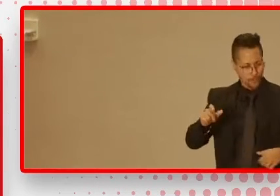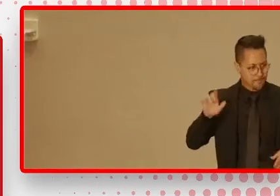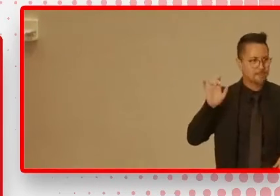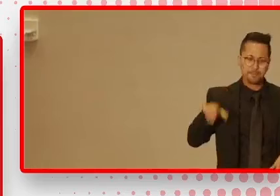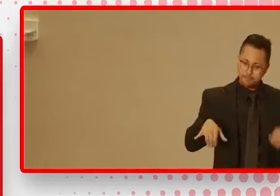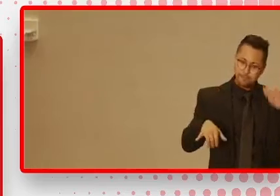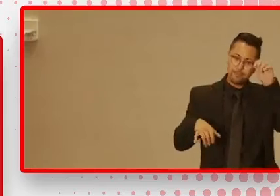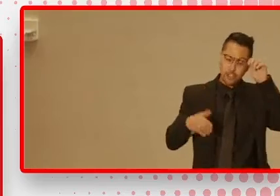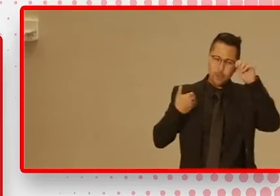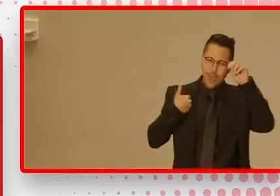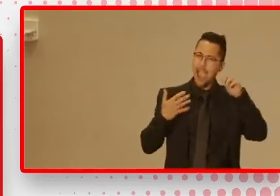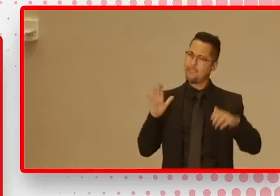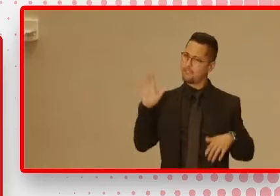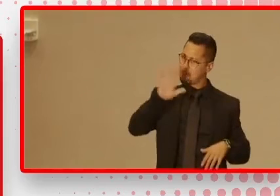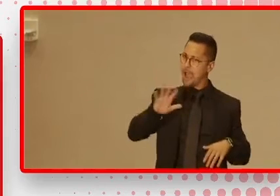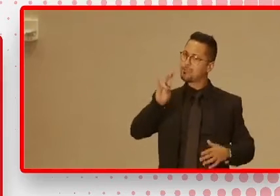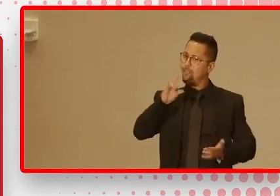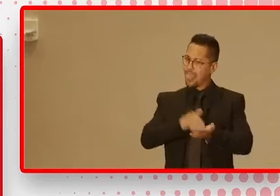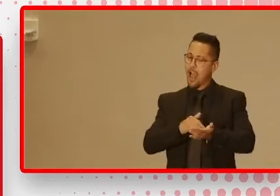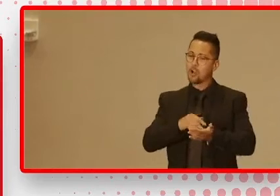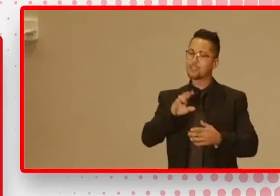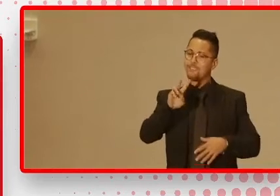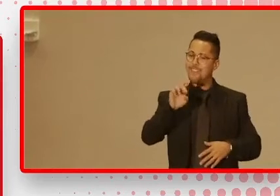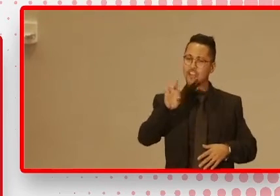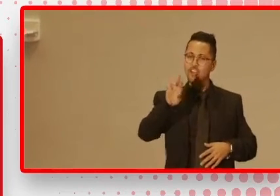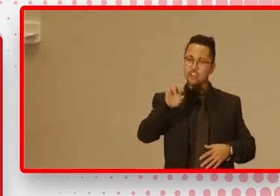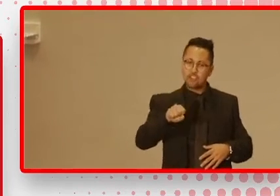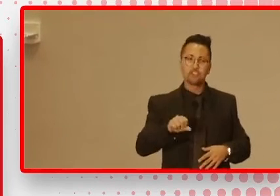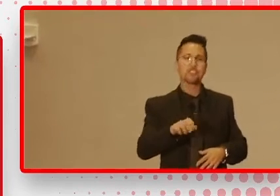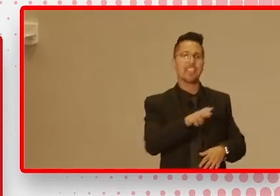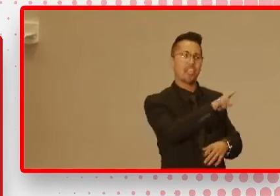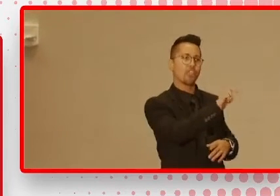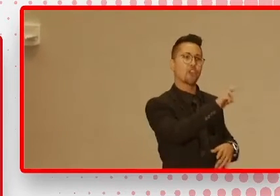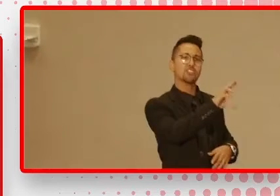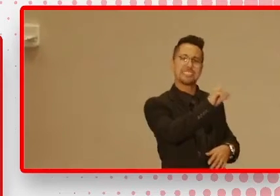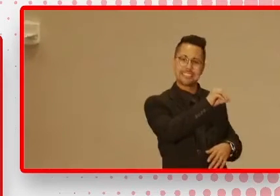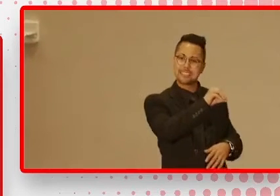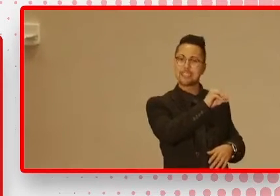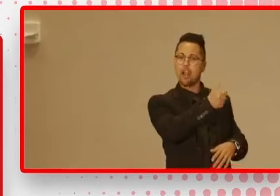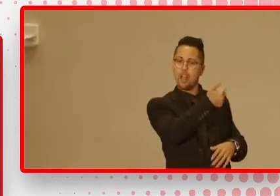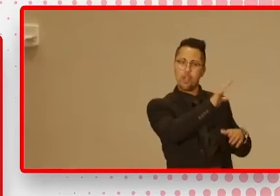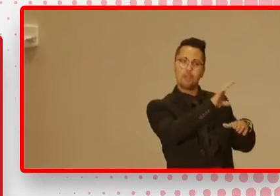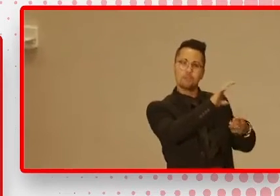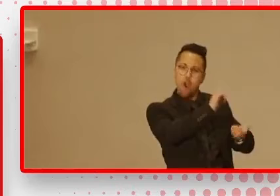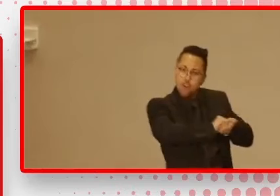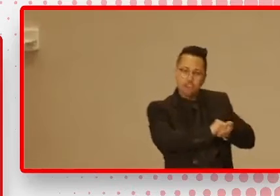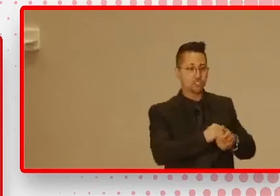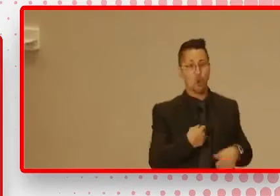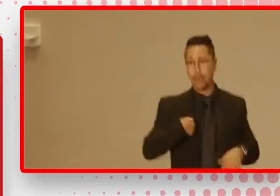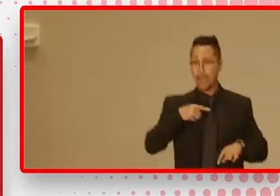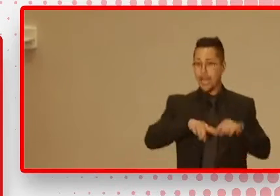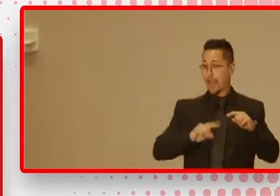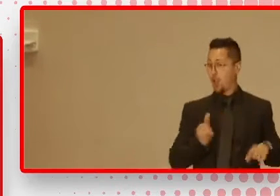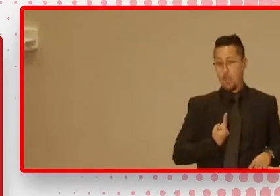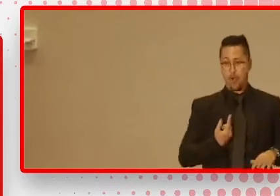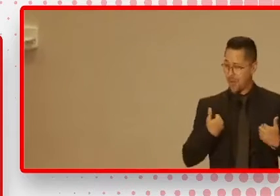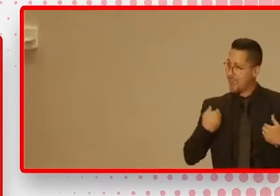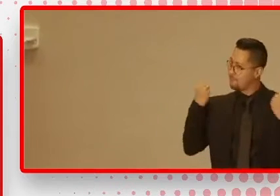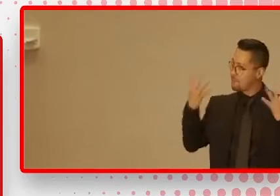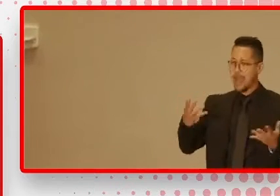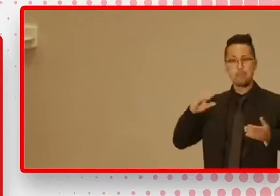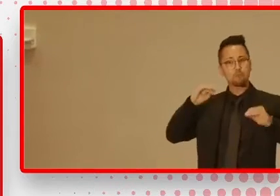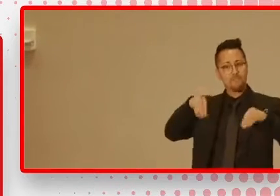have about 7,000 vendors and then the 360 employment providers that are working with us. So we certainly can't do it alone. We have a lot of providers working with